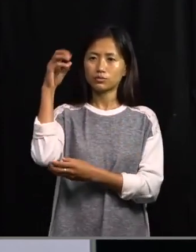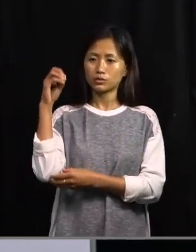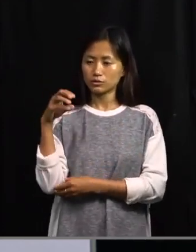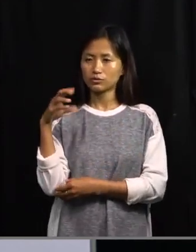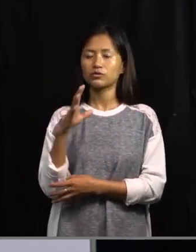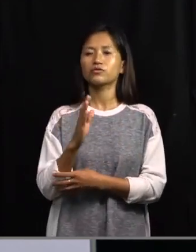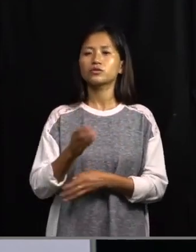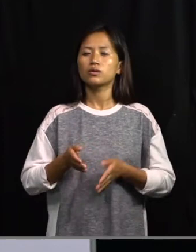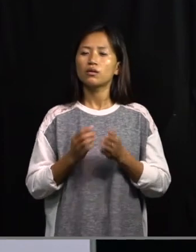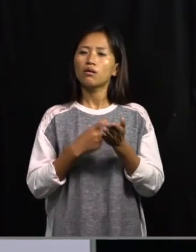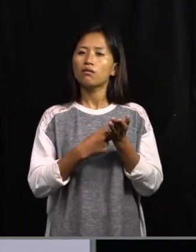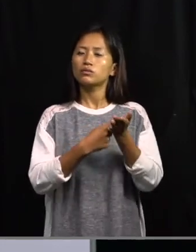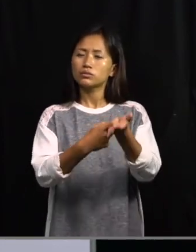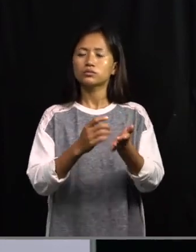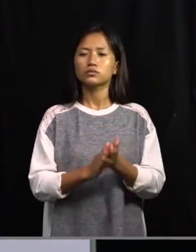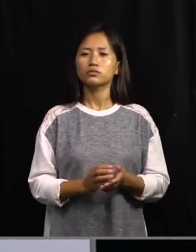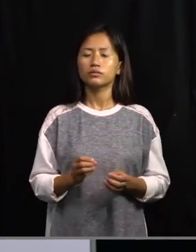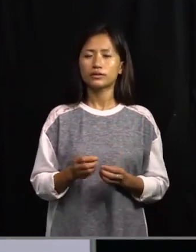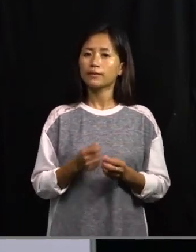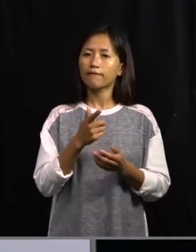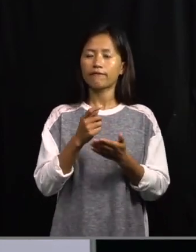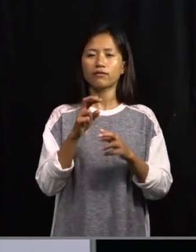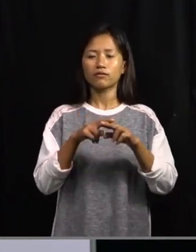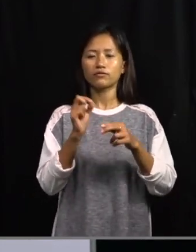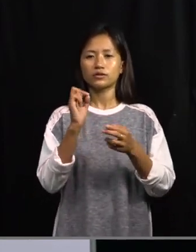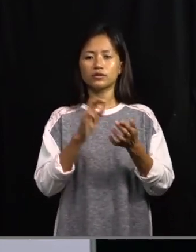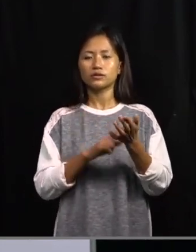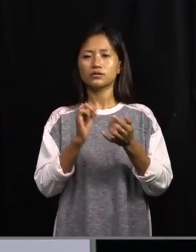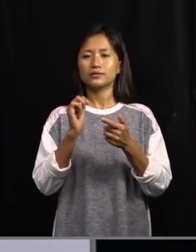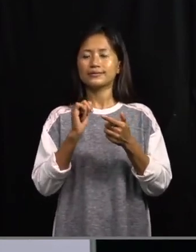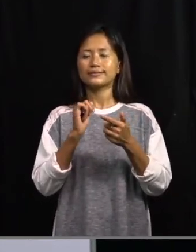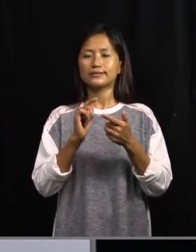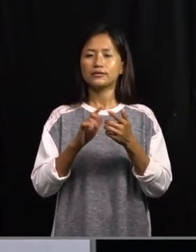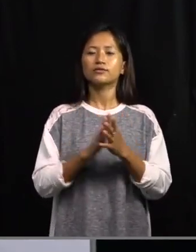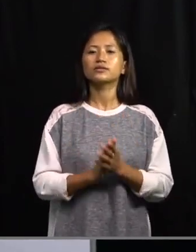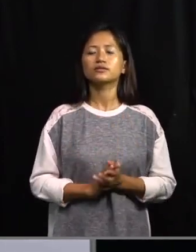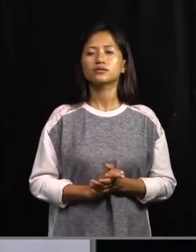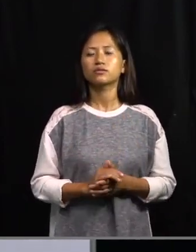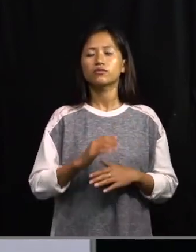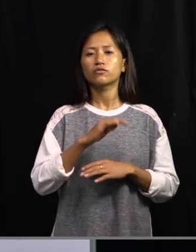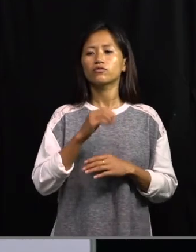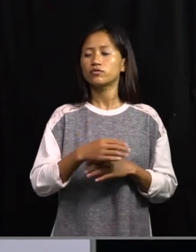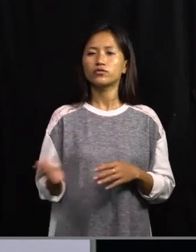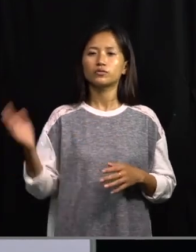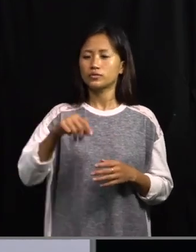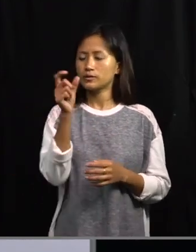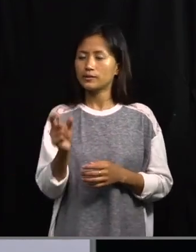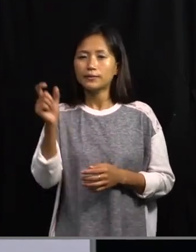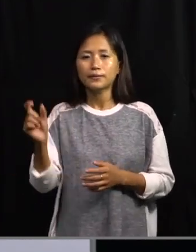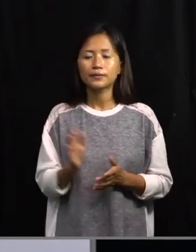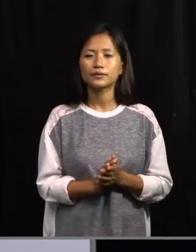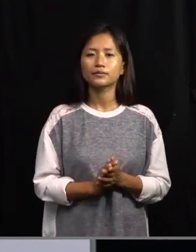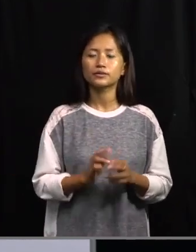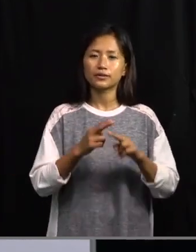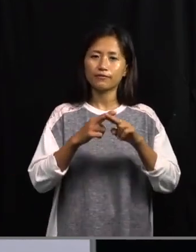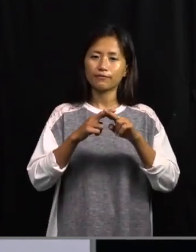are nominal, the government also generates fund by collecting fines from the people. Fees, there